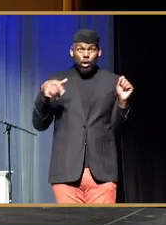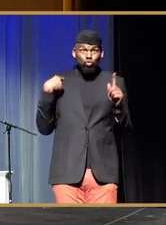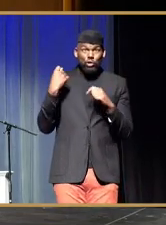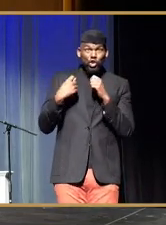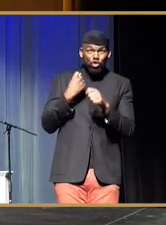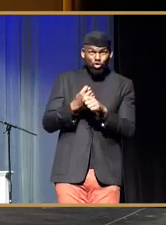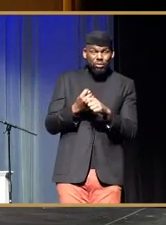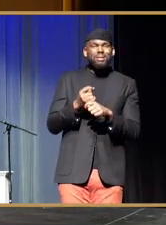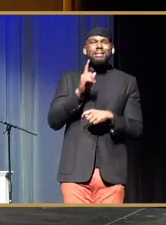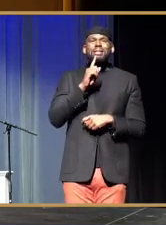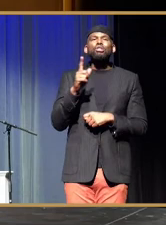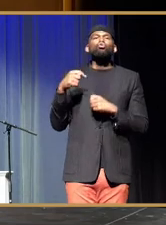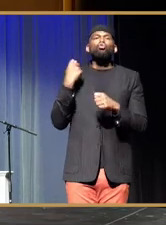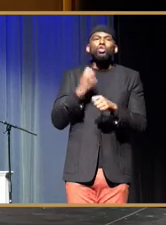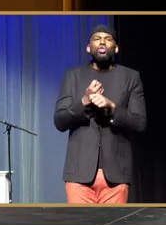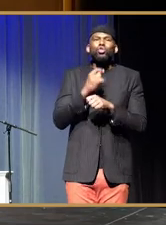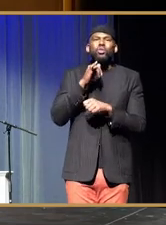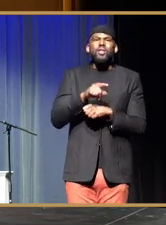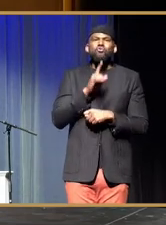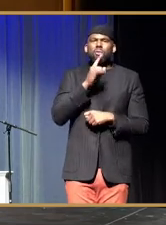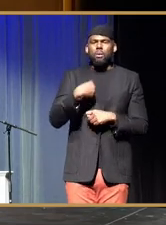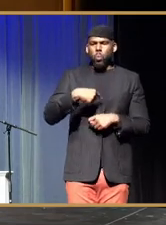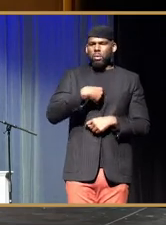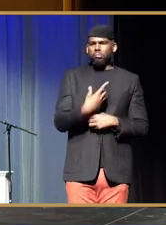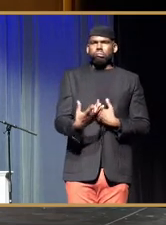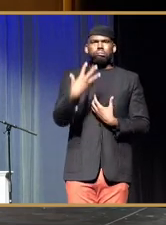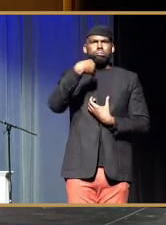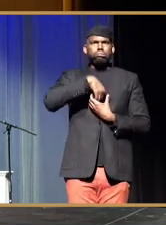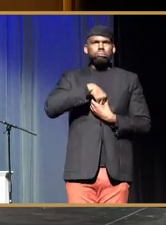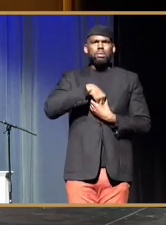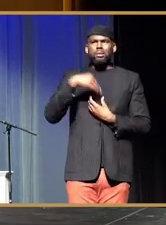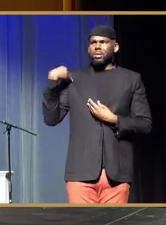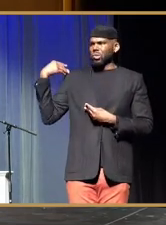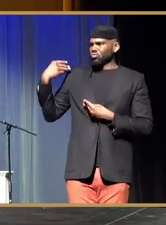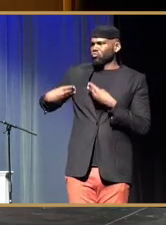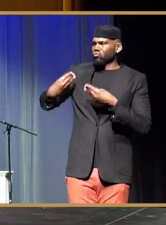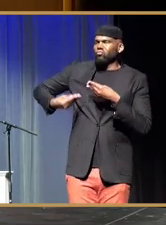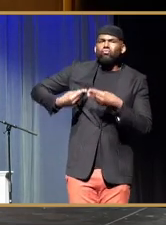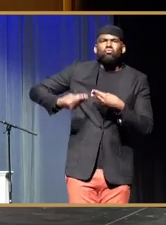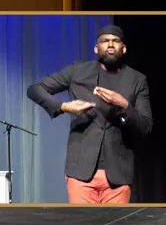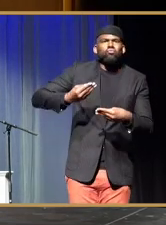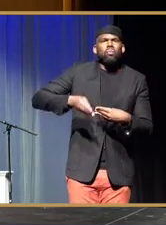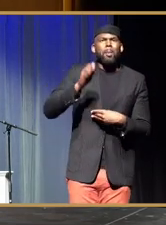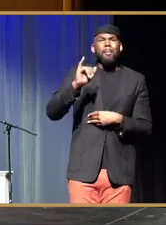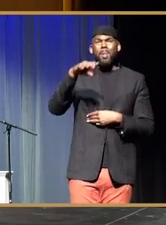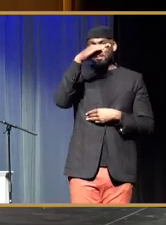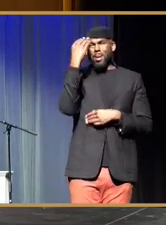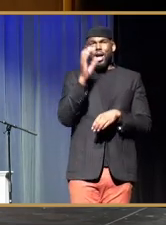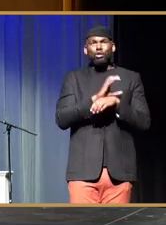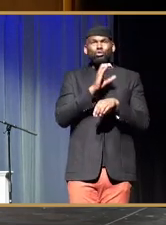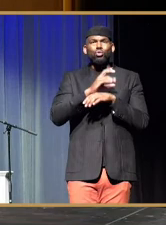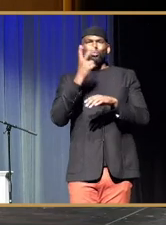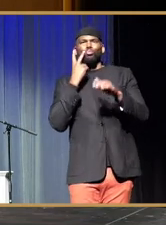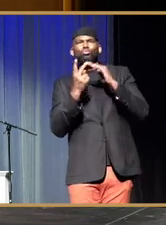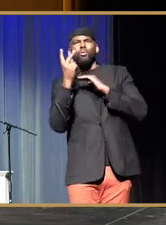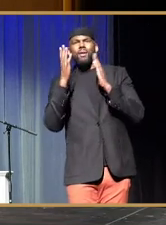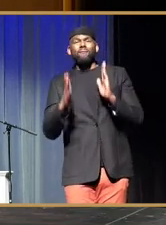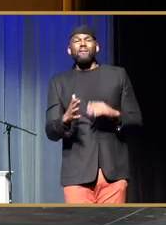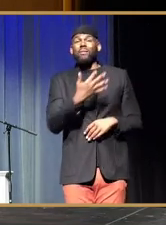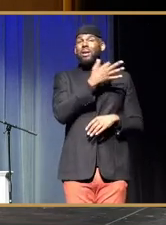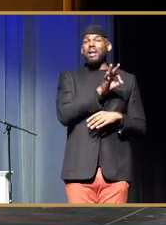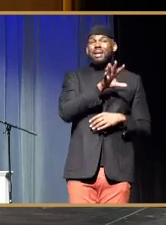tradition is the tradition that was internalized and handed down to us by the black church prophets of